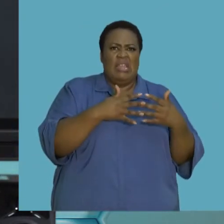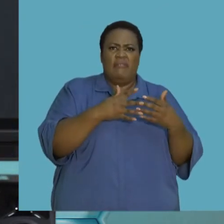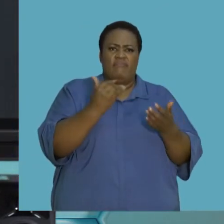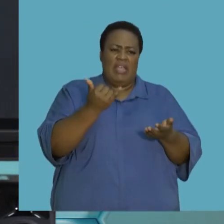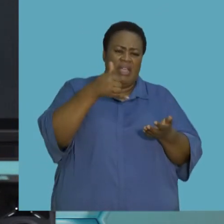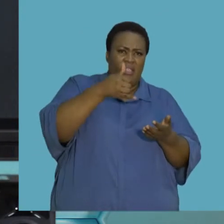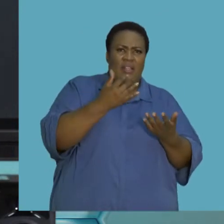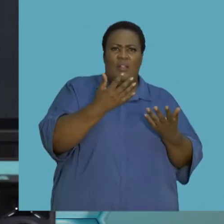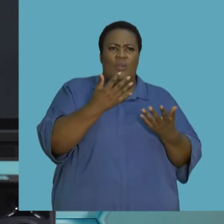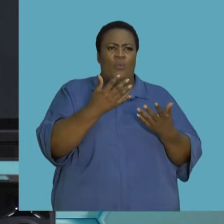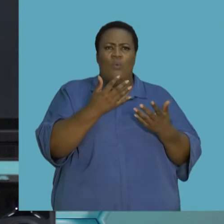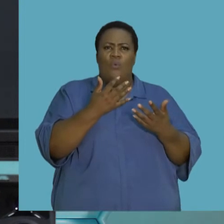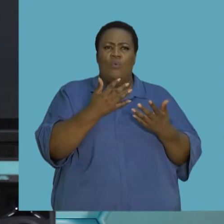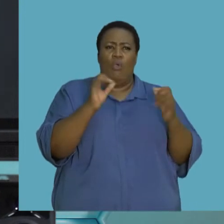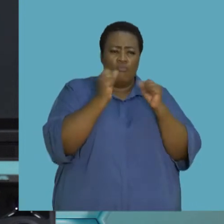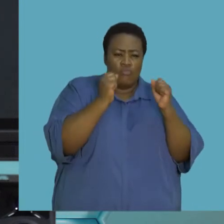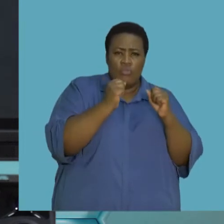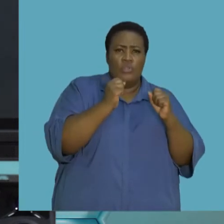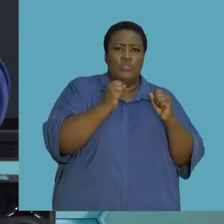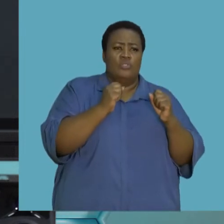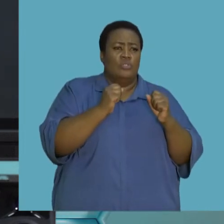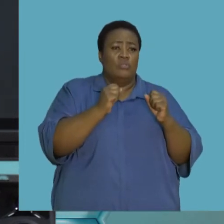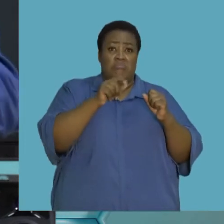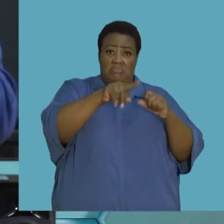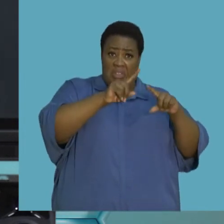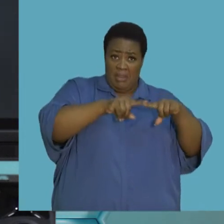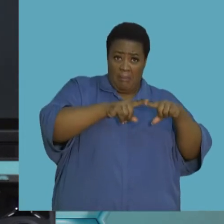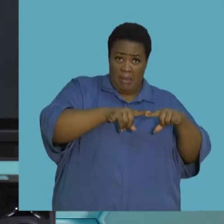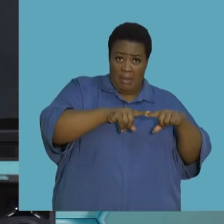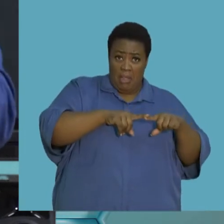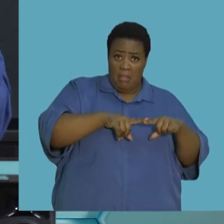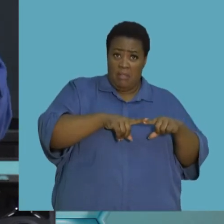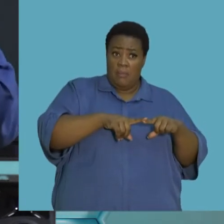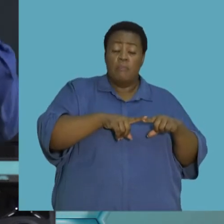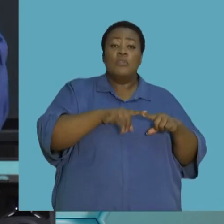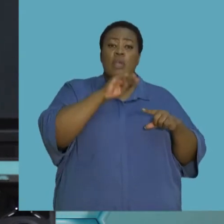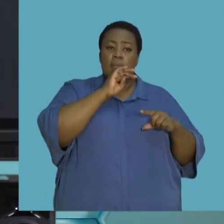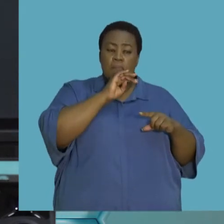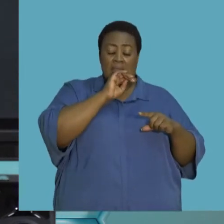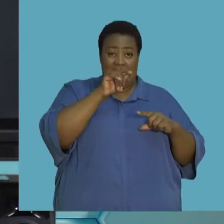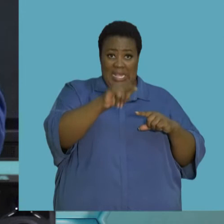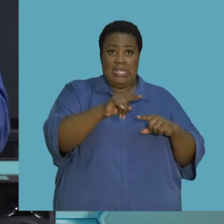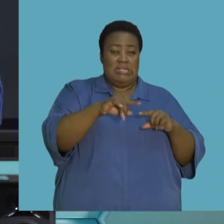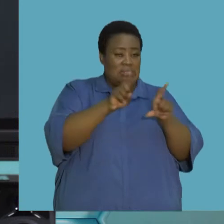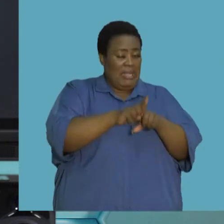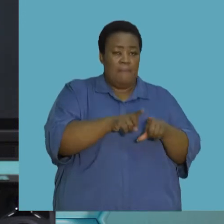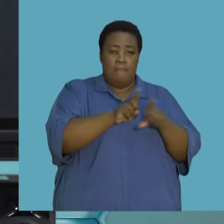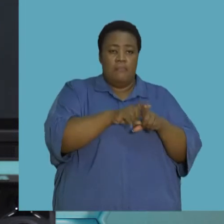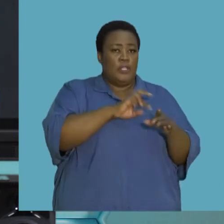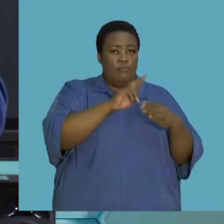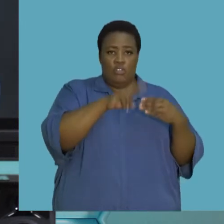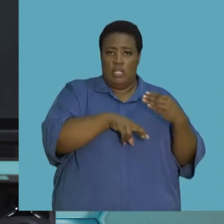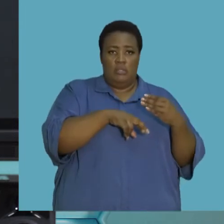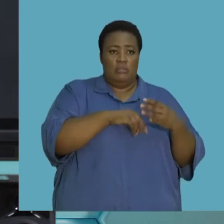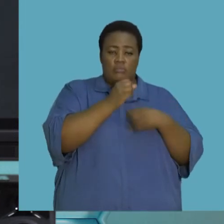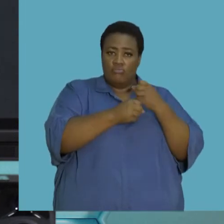being reliable, we often means that that brand or that product gives you the same results year